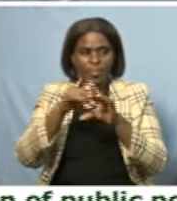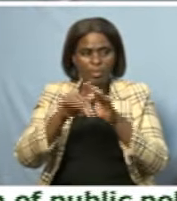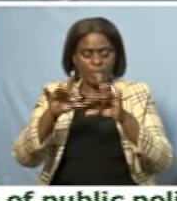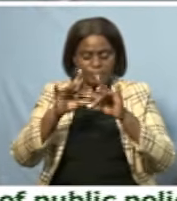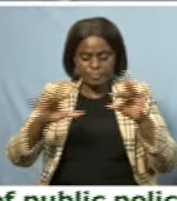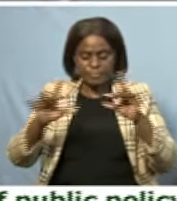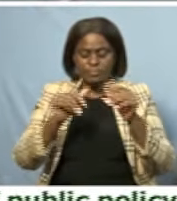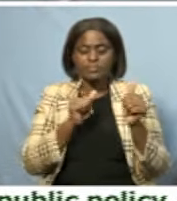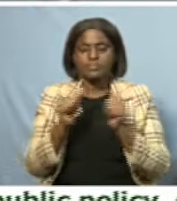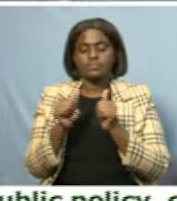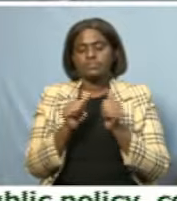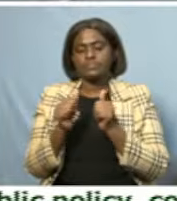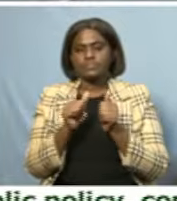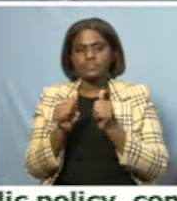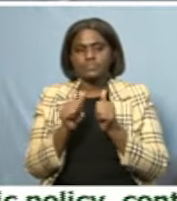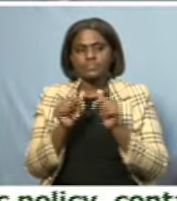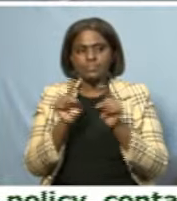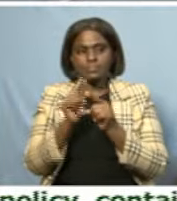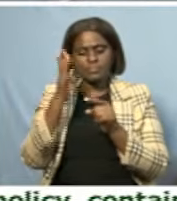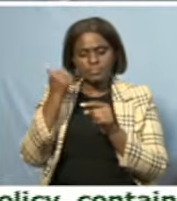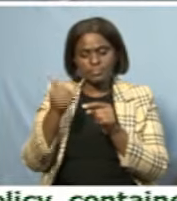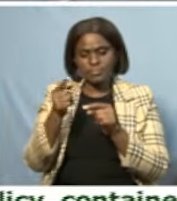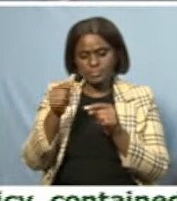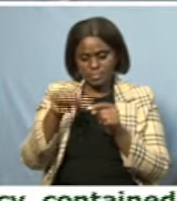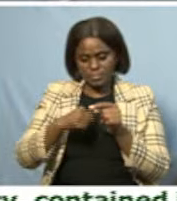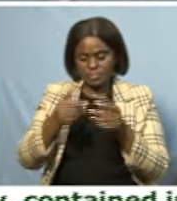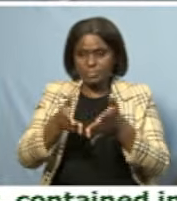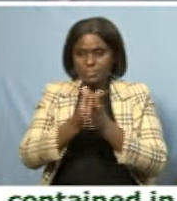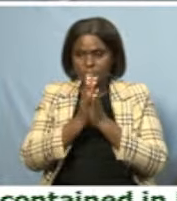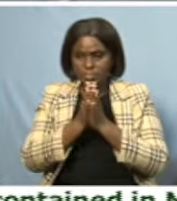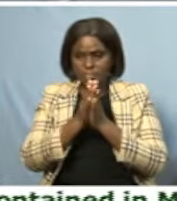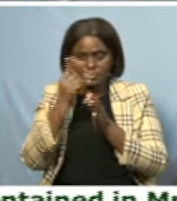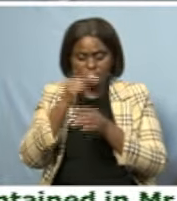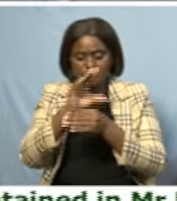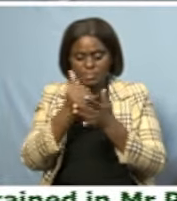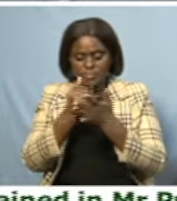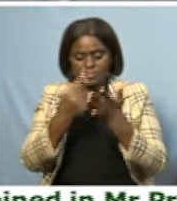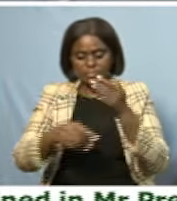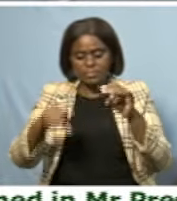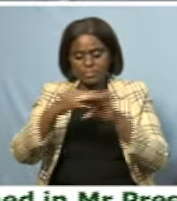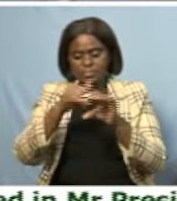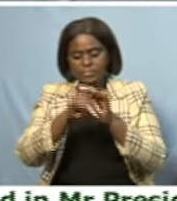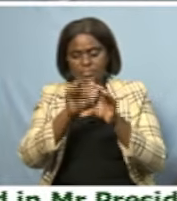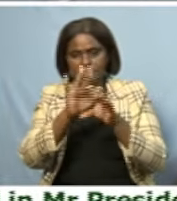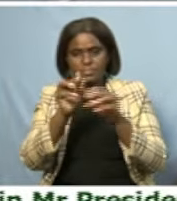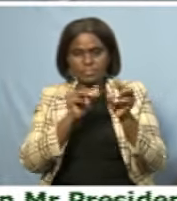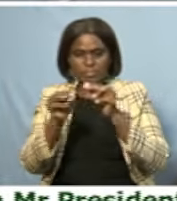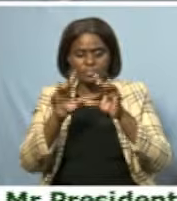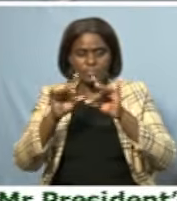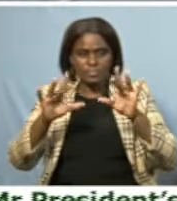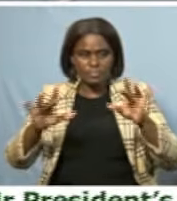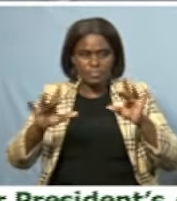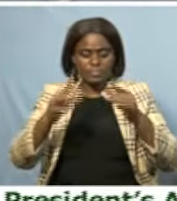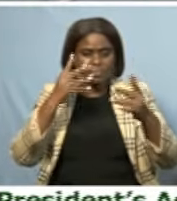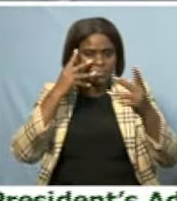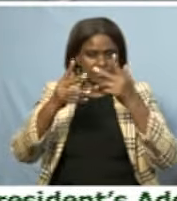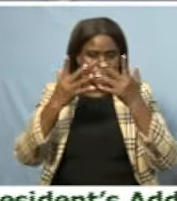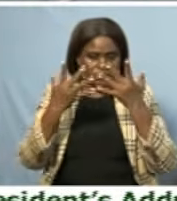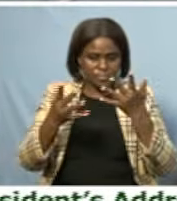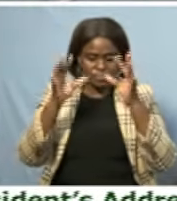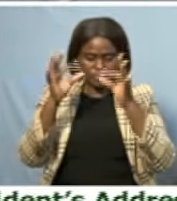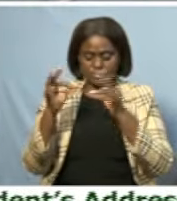land administration. And that's why the call for inclusiveness in managing land, transparency